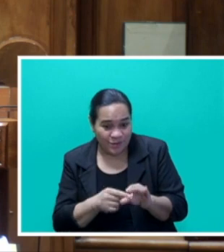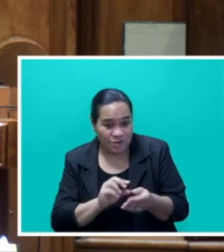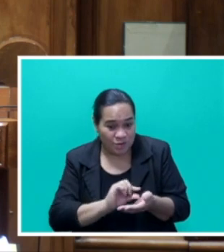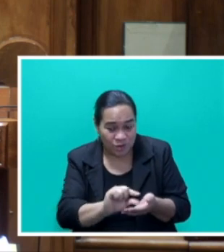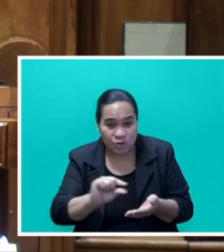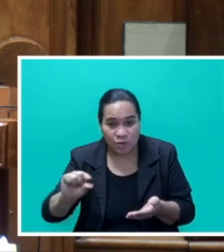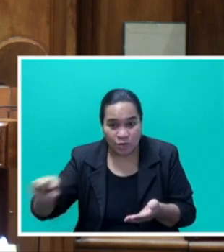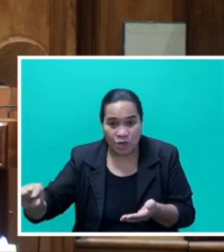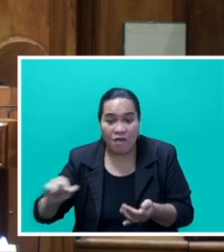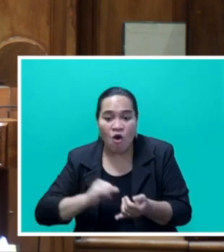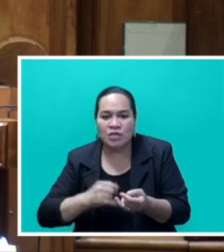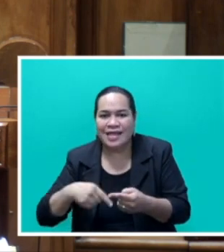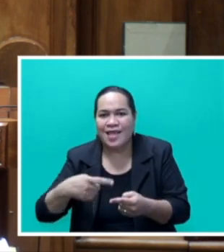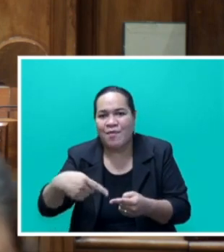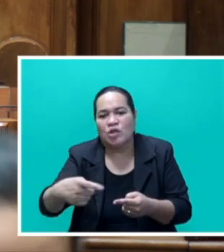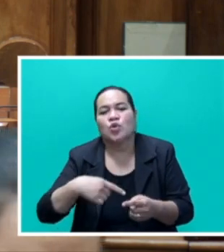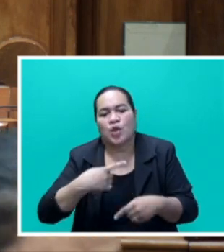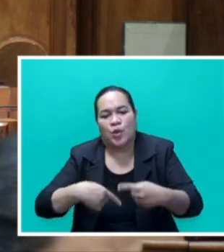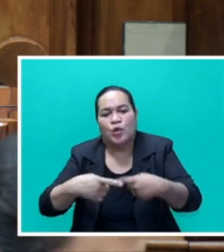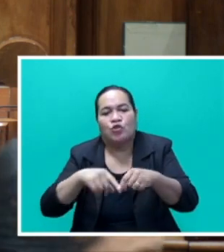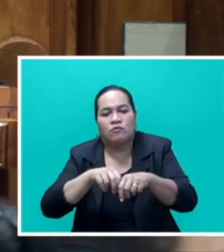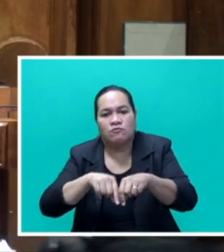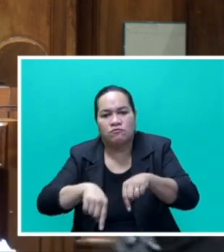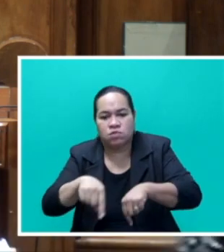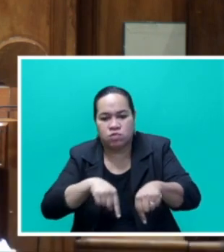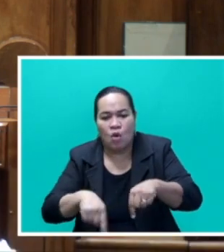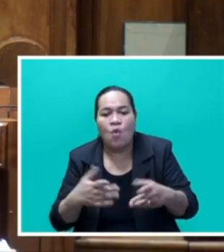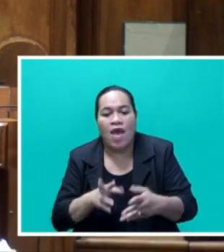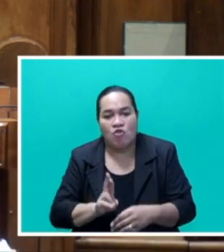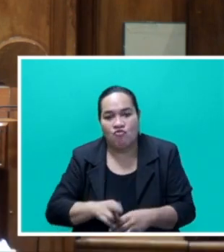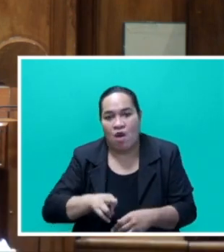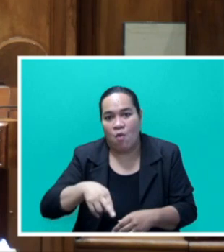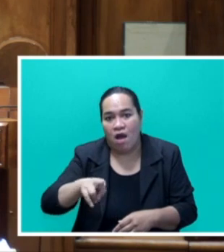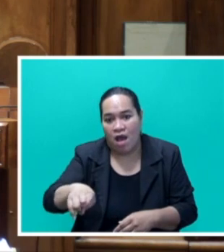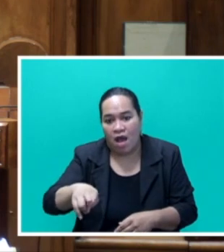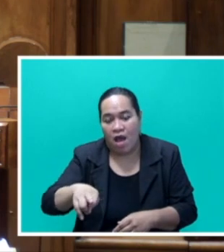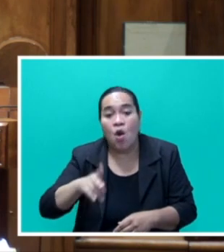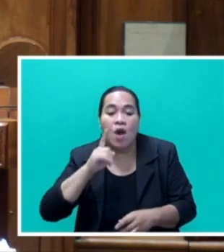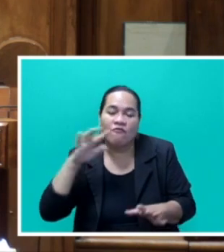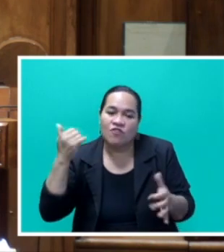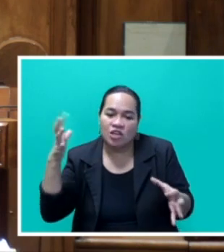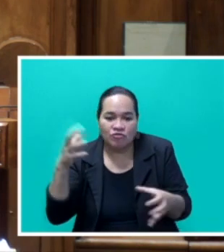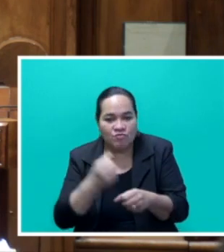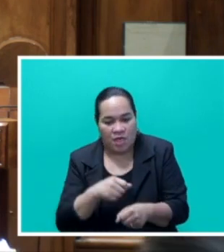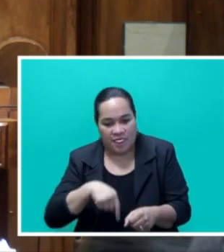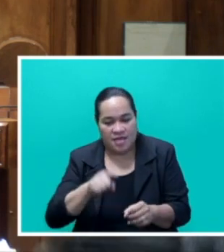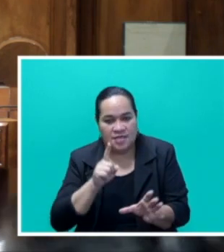management of mangrove forests in the Rio Delta will conclude in December this year.